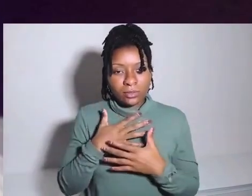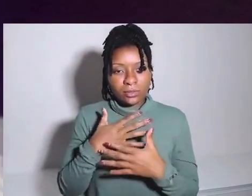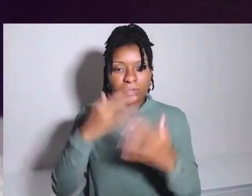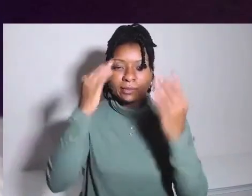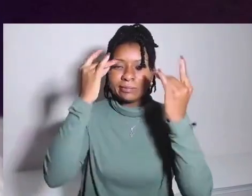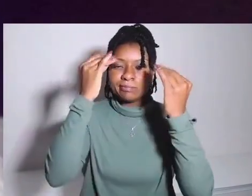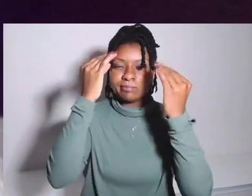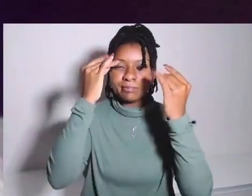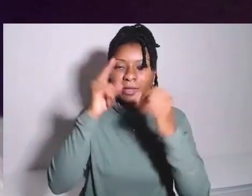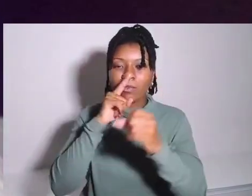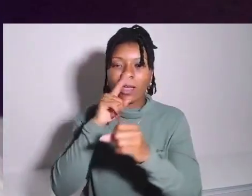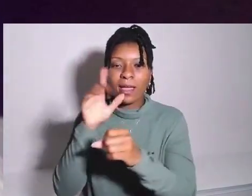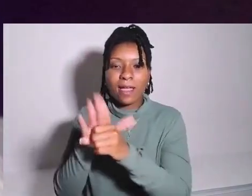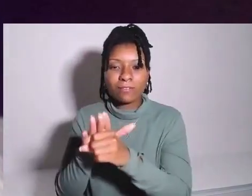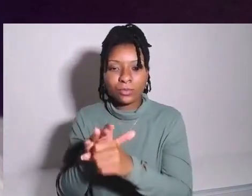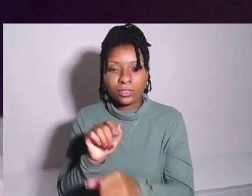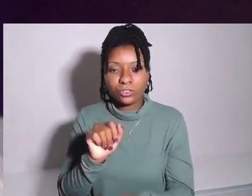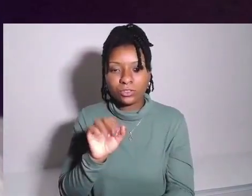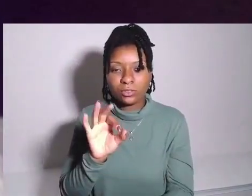it some more.